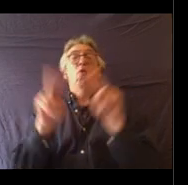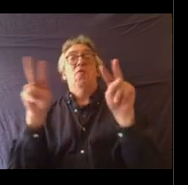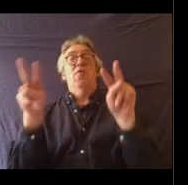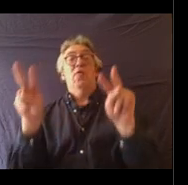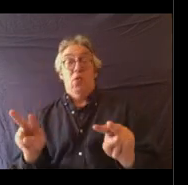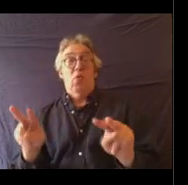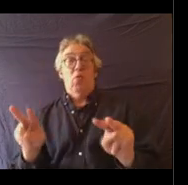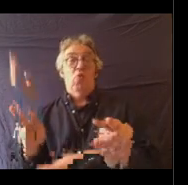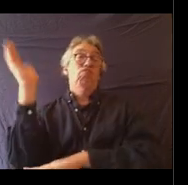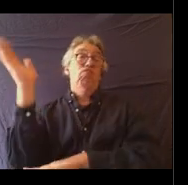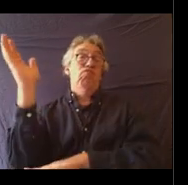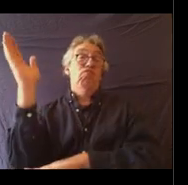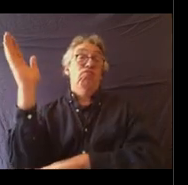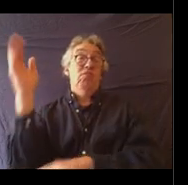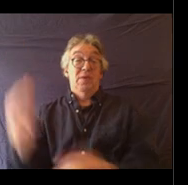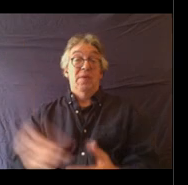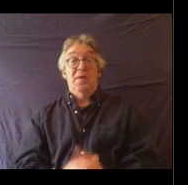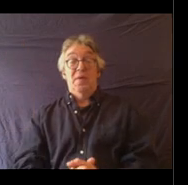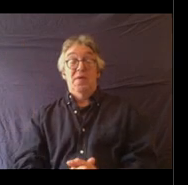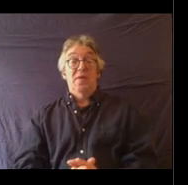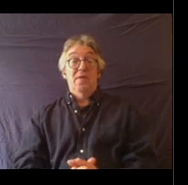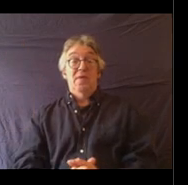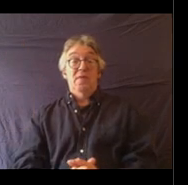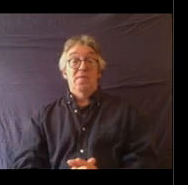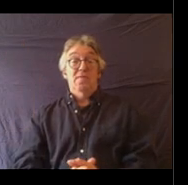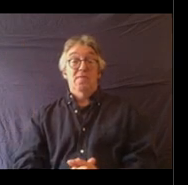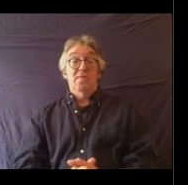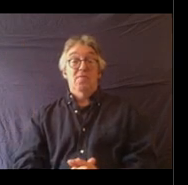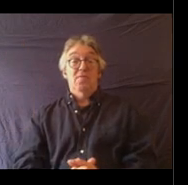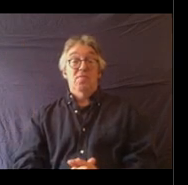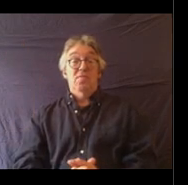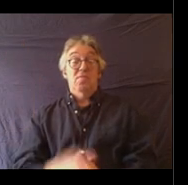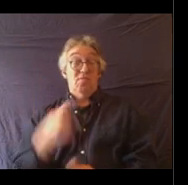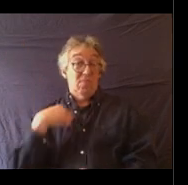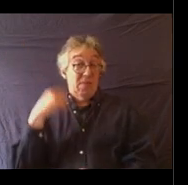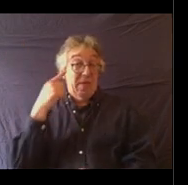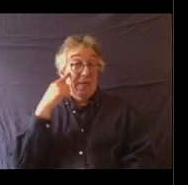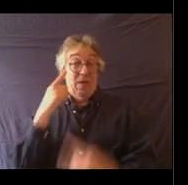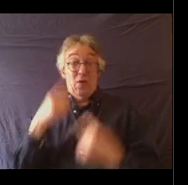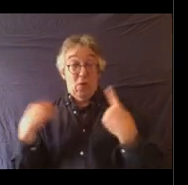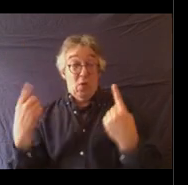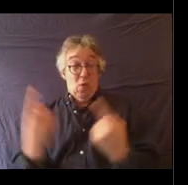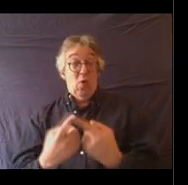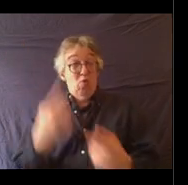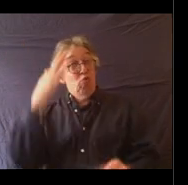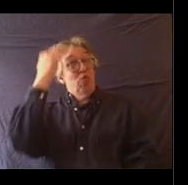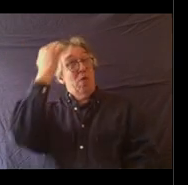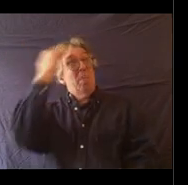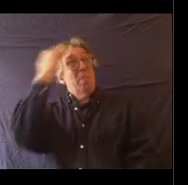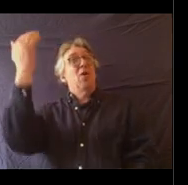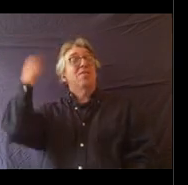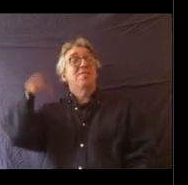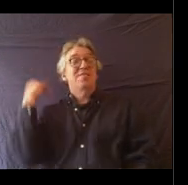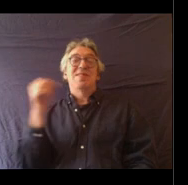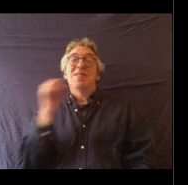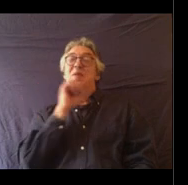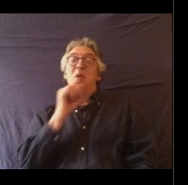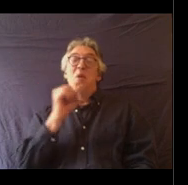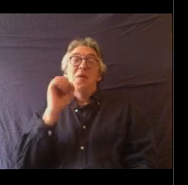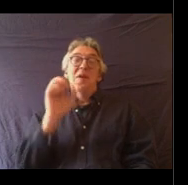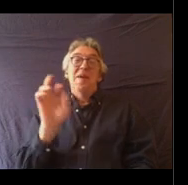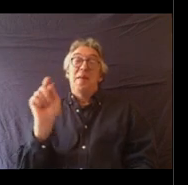next slide here, as you can see, I think we all remember the traditional TV sets, which many of